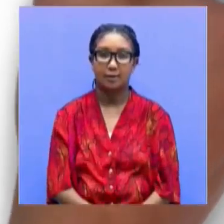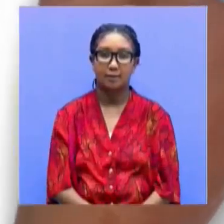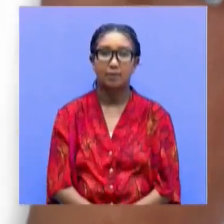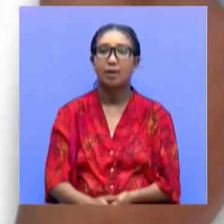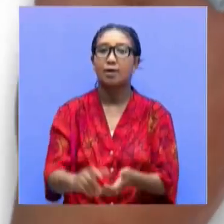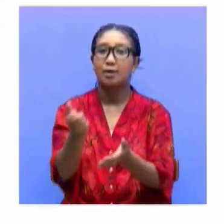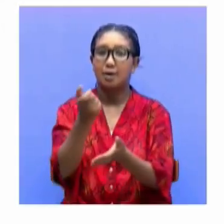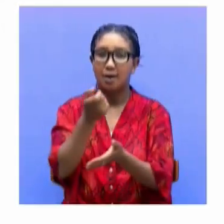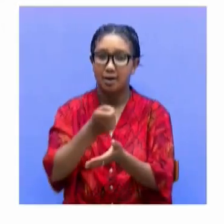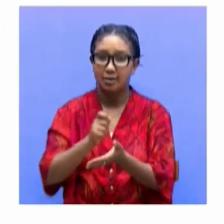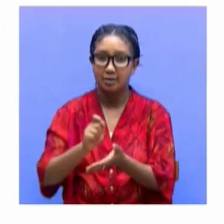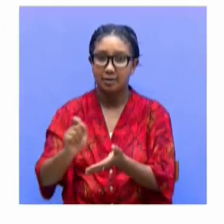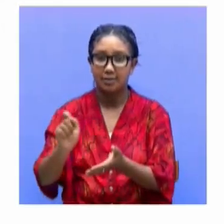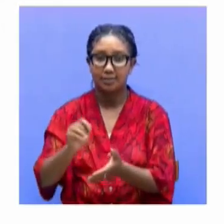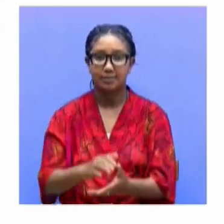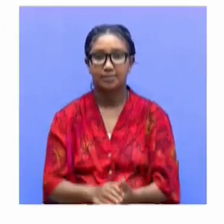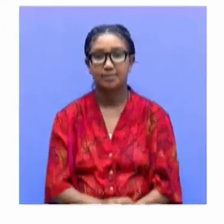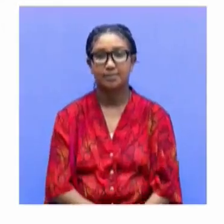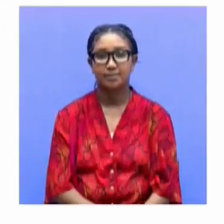write